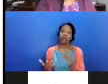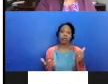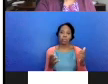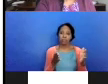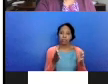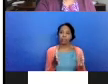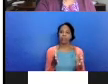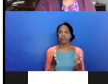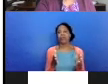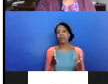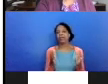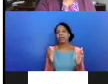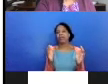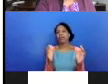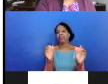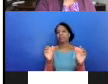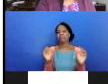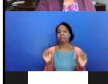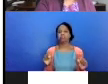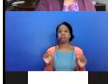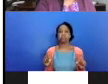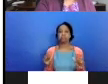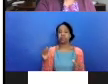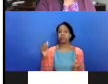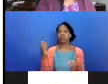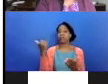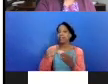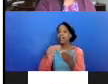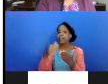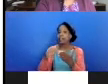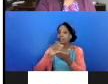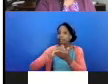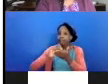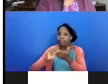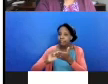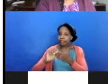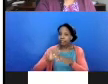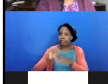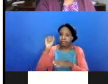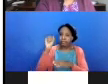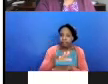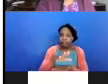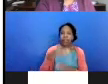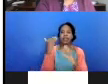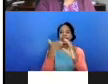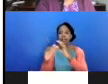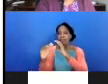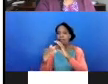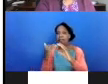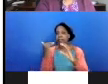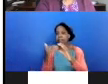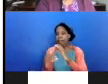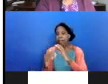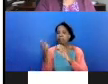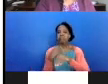it also may happen through letters, through emails, through video conferencing. It's whatever is not going to create